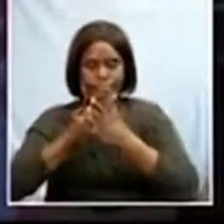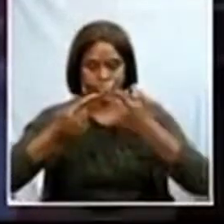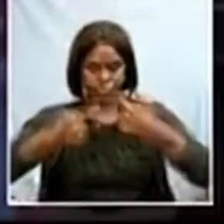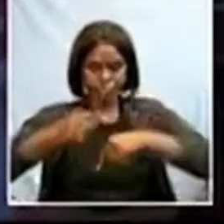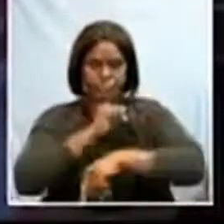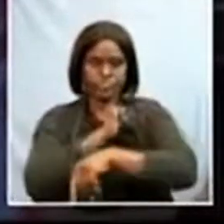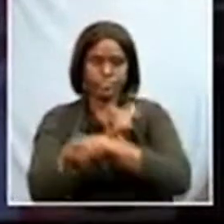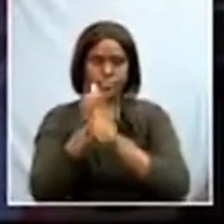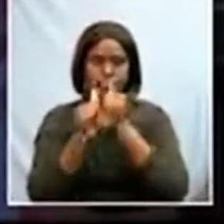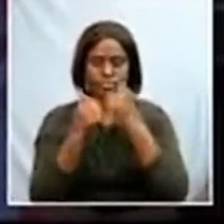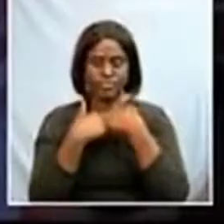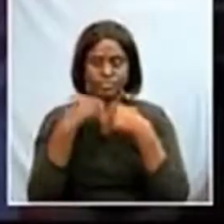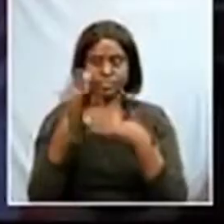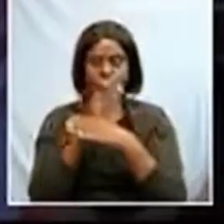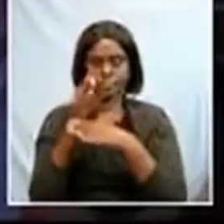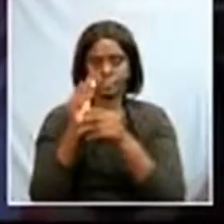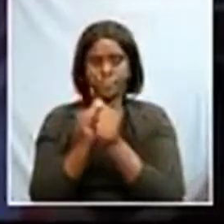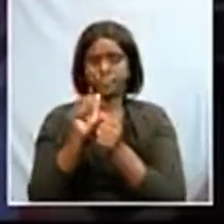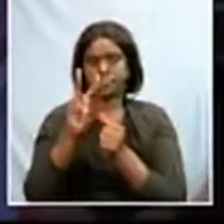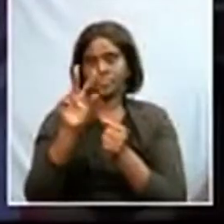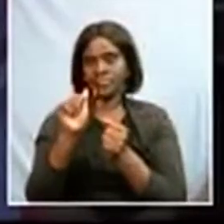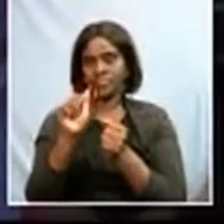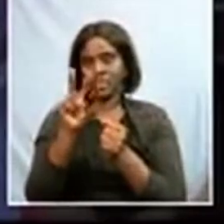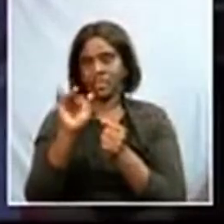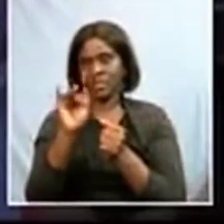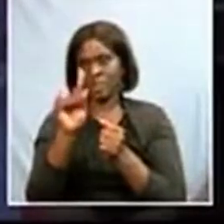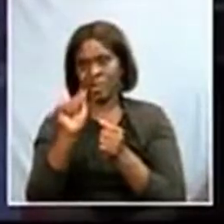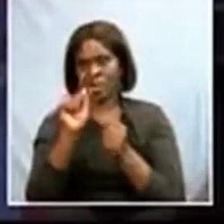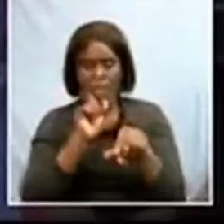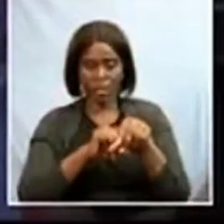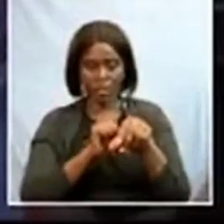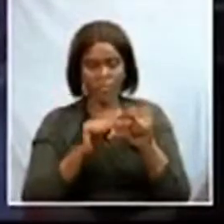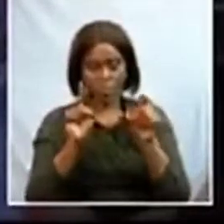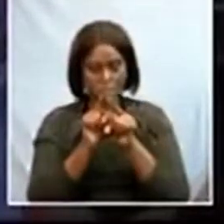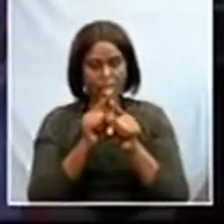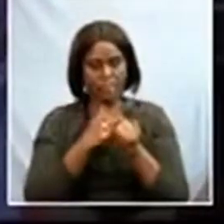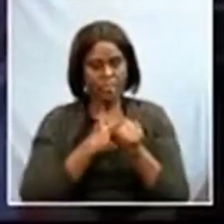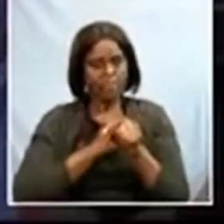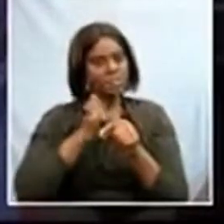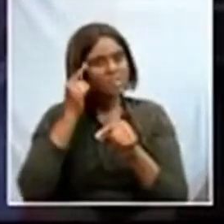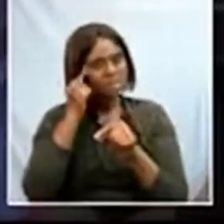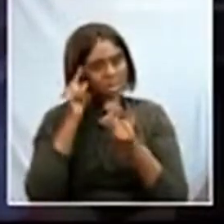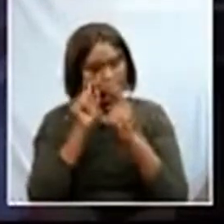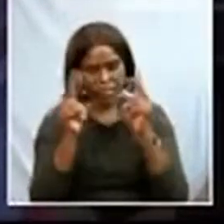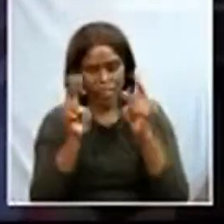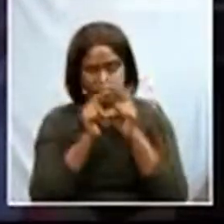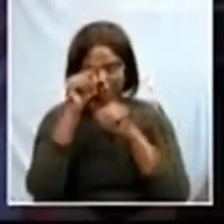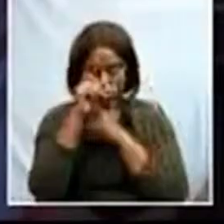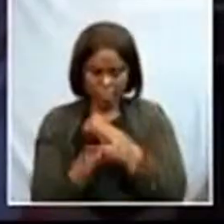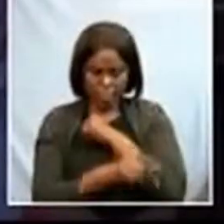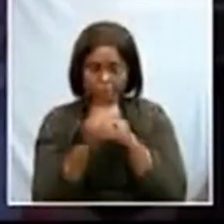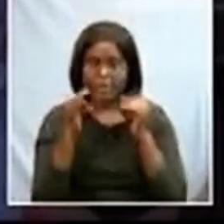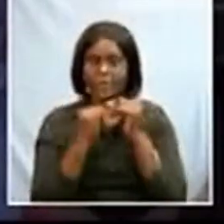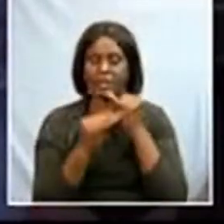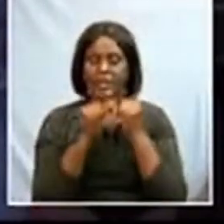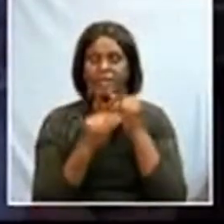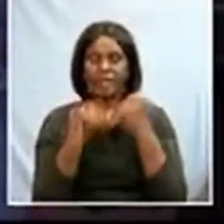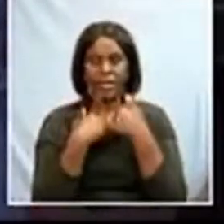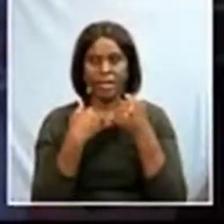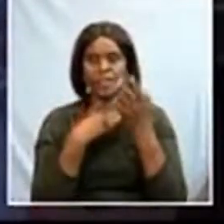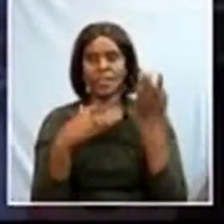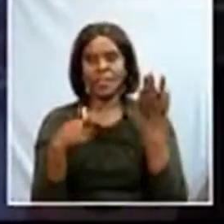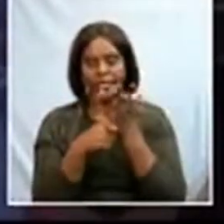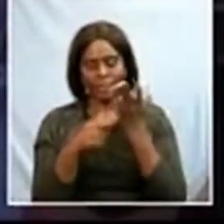authorities that had business with Vavika at the time. And it is, I think, at the very bottom of that addendum, there's a